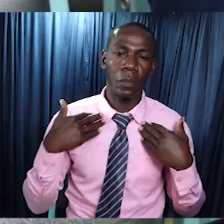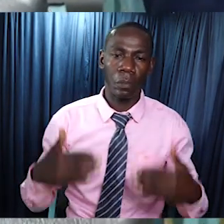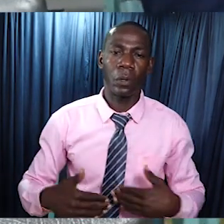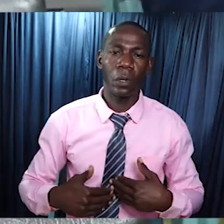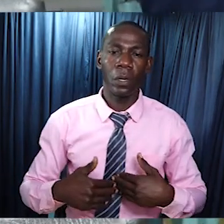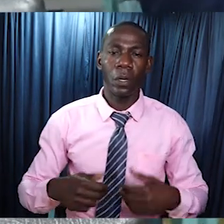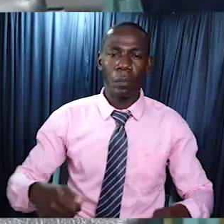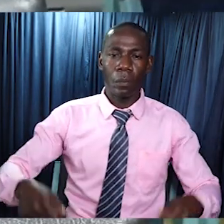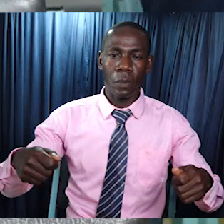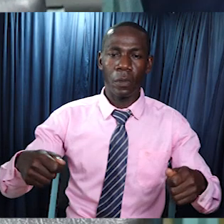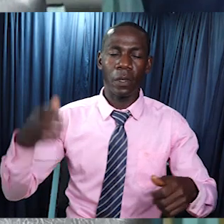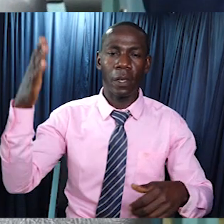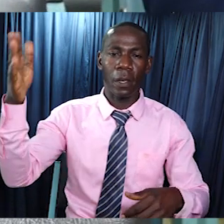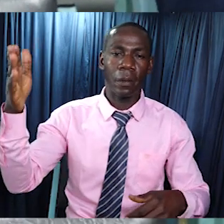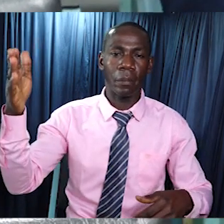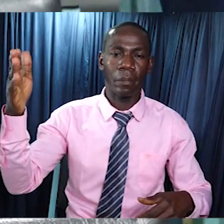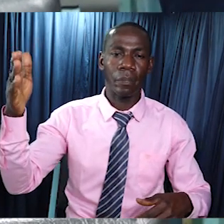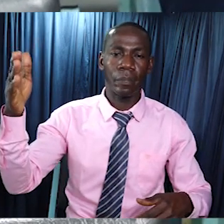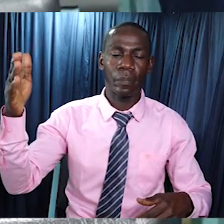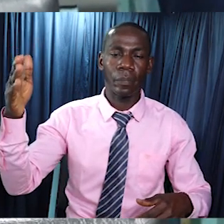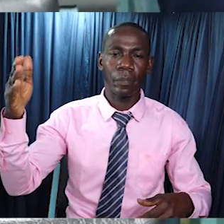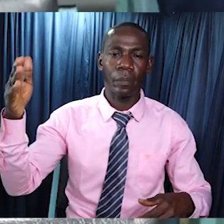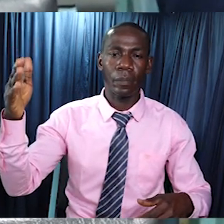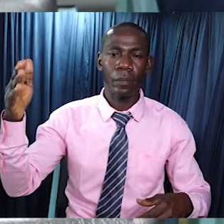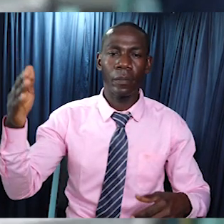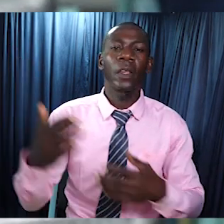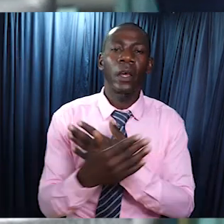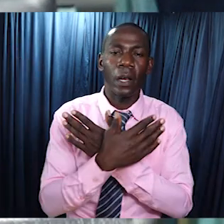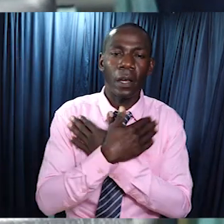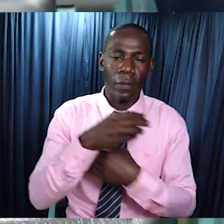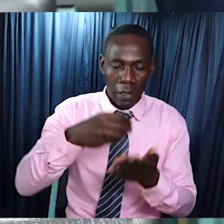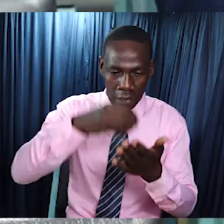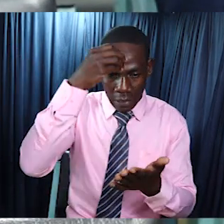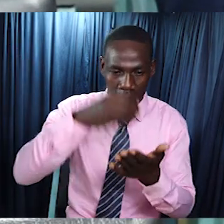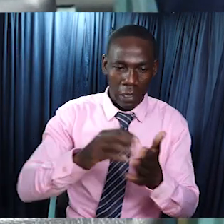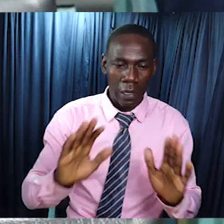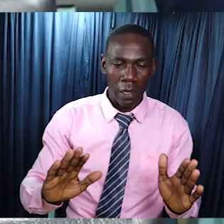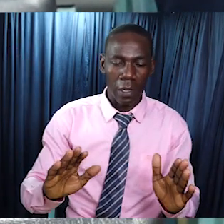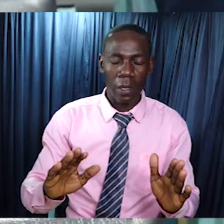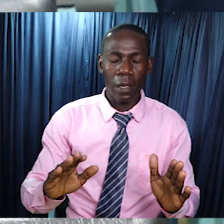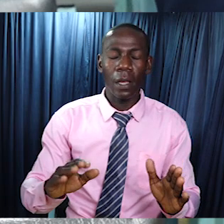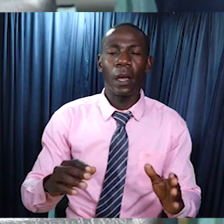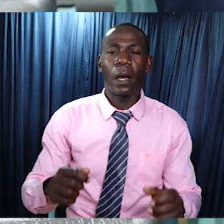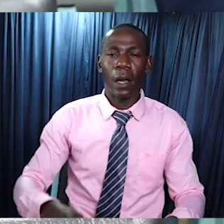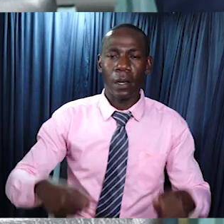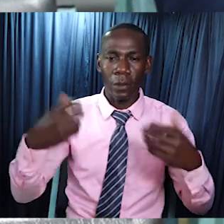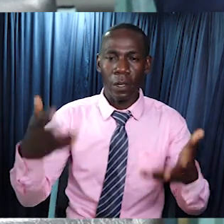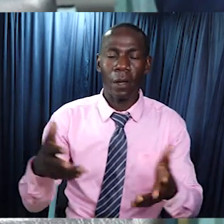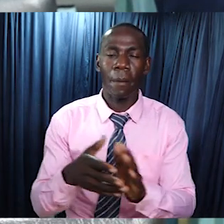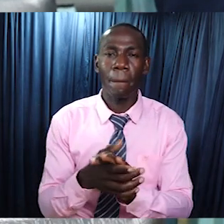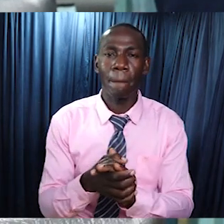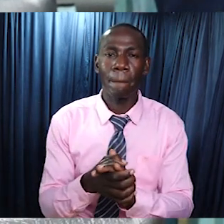wa shule yule. The master of the school. Akapenda mwanafunzi. Loved the student.